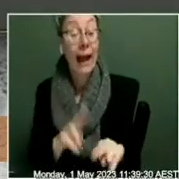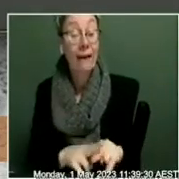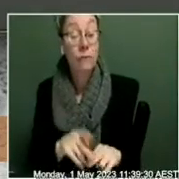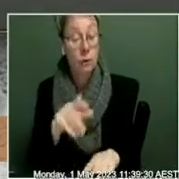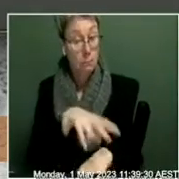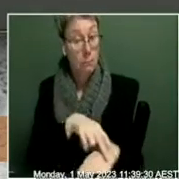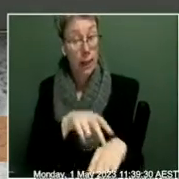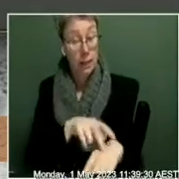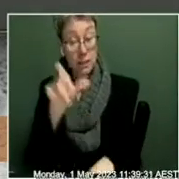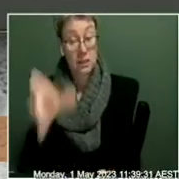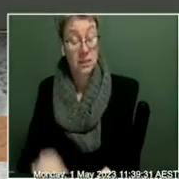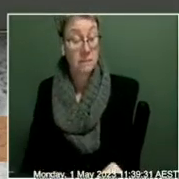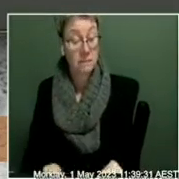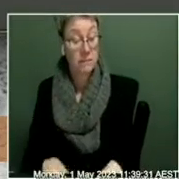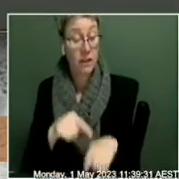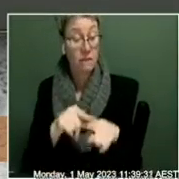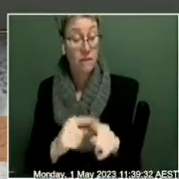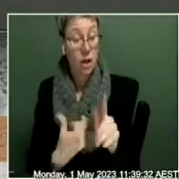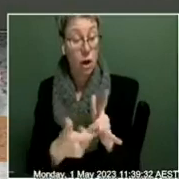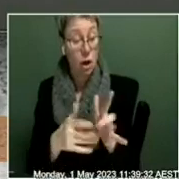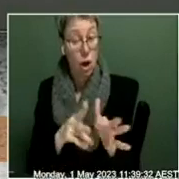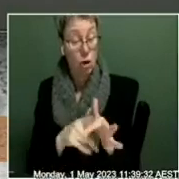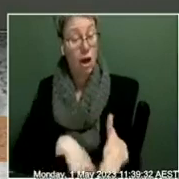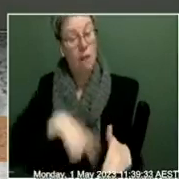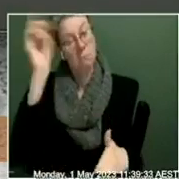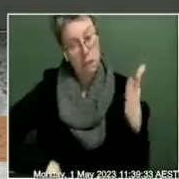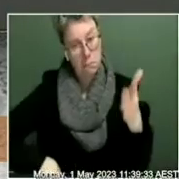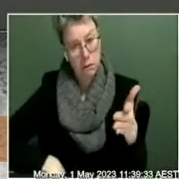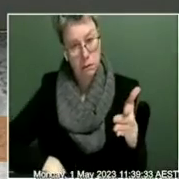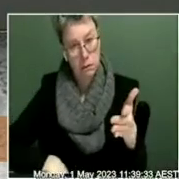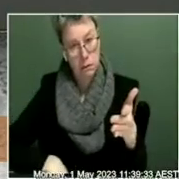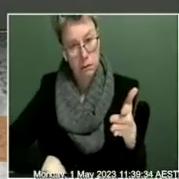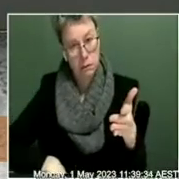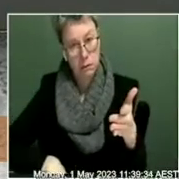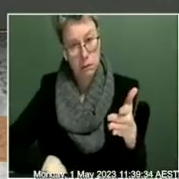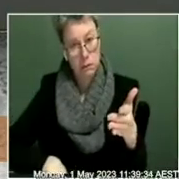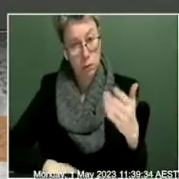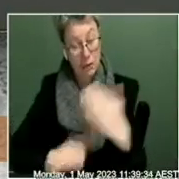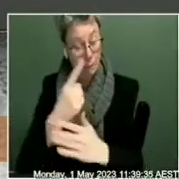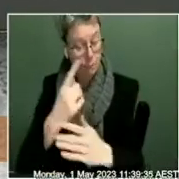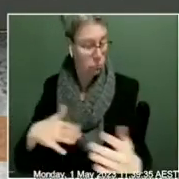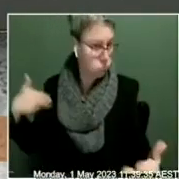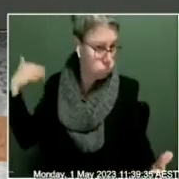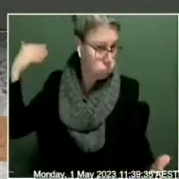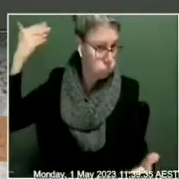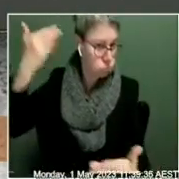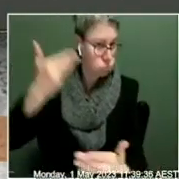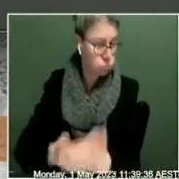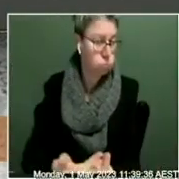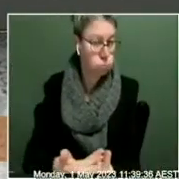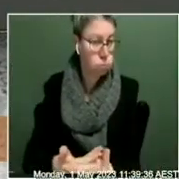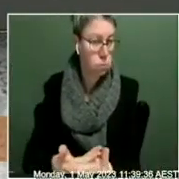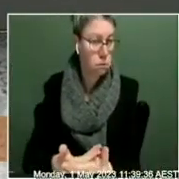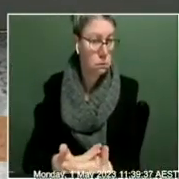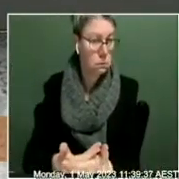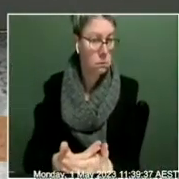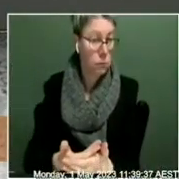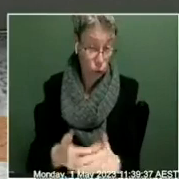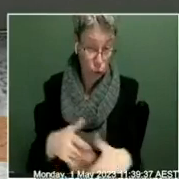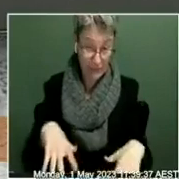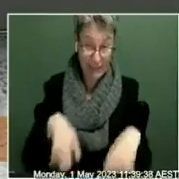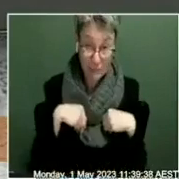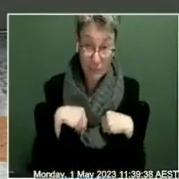That, do you accept that which of those two First Nations peoples get is a matter of police